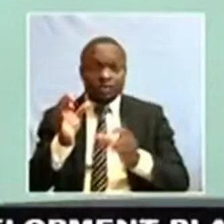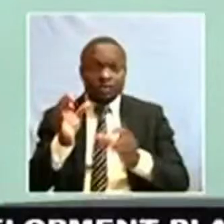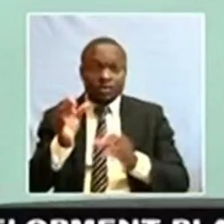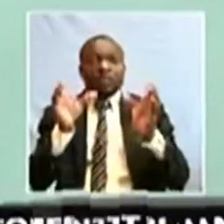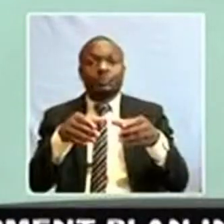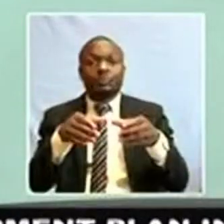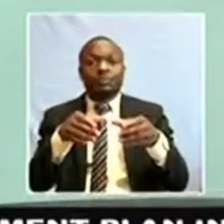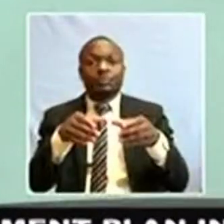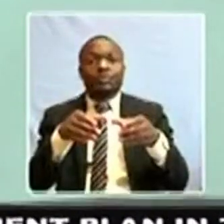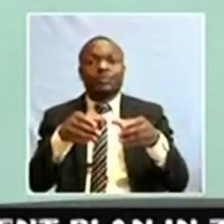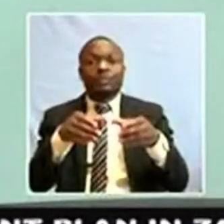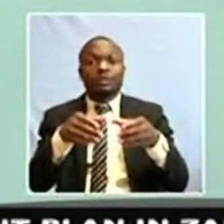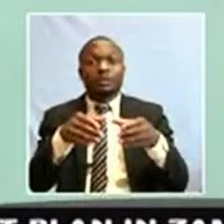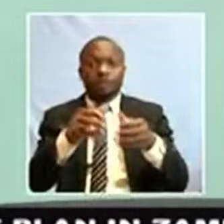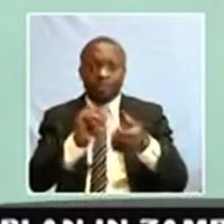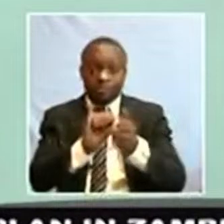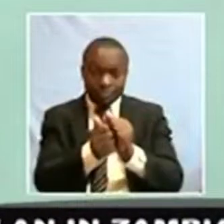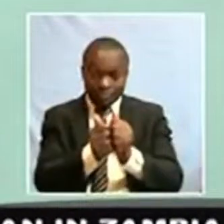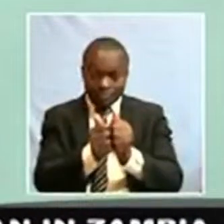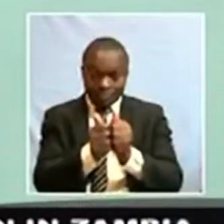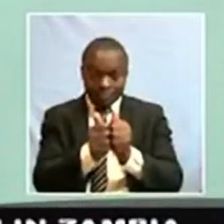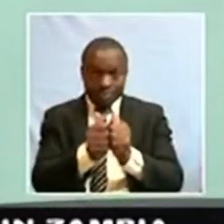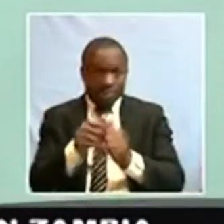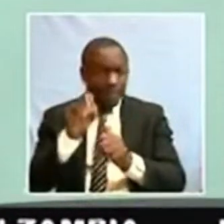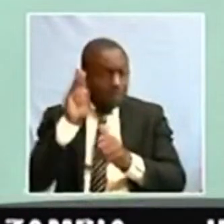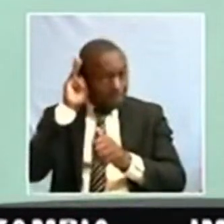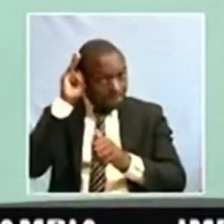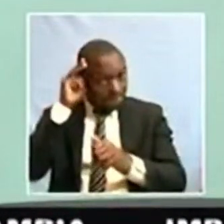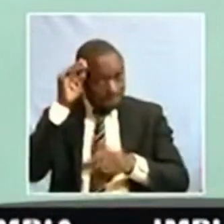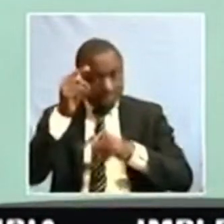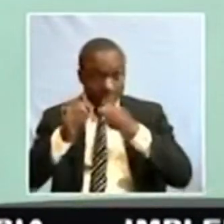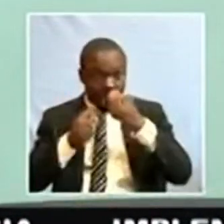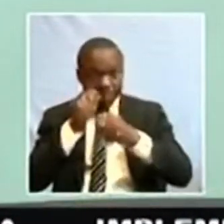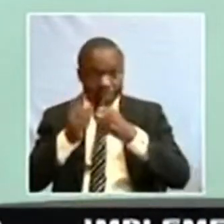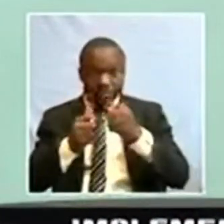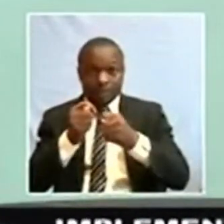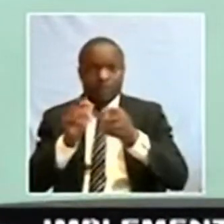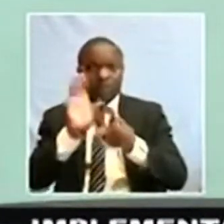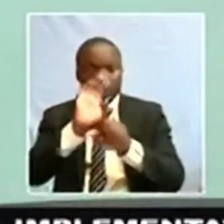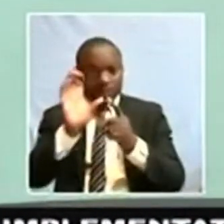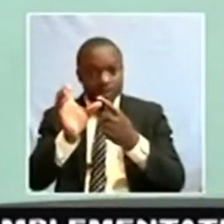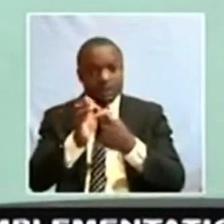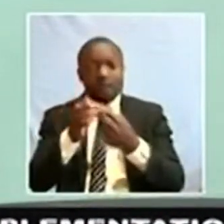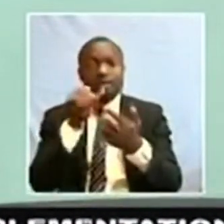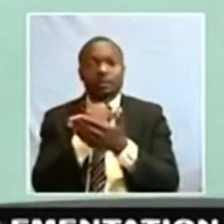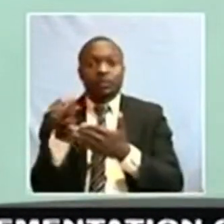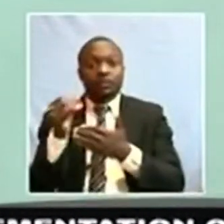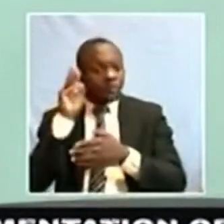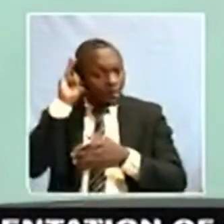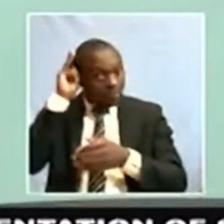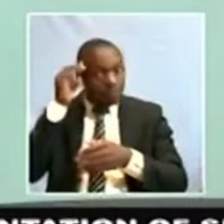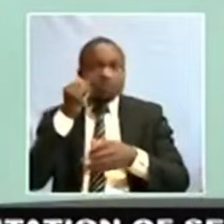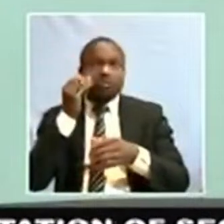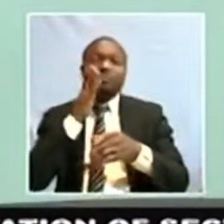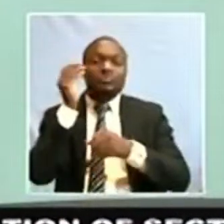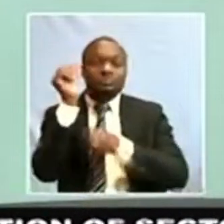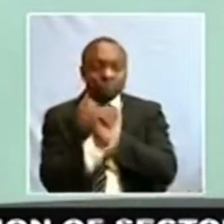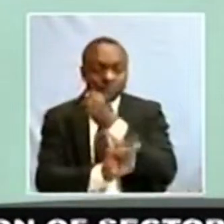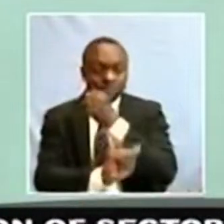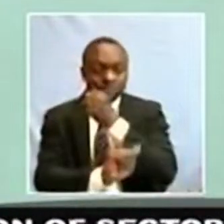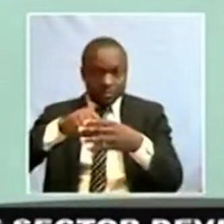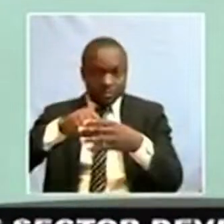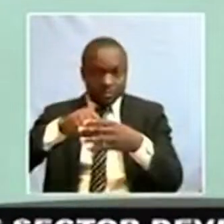Sport. Then Minister of Tourism, we had the cultural matters. Then Minister of Home Affairs and